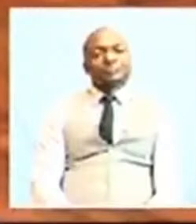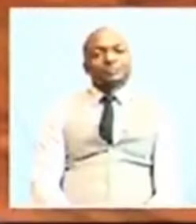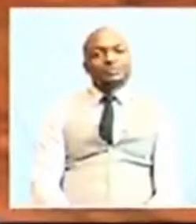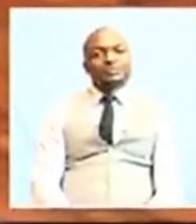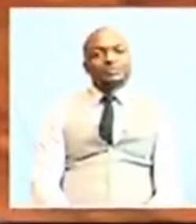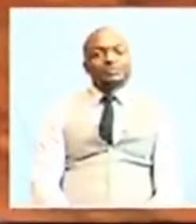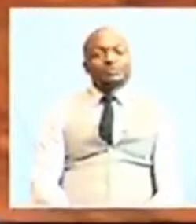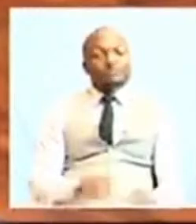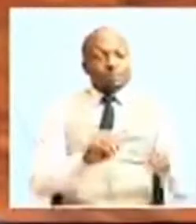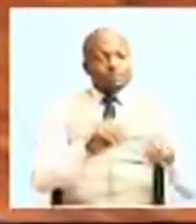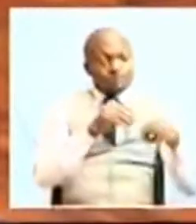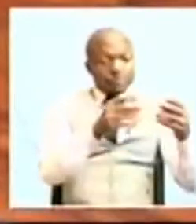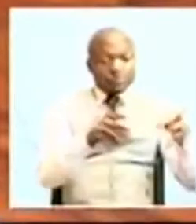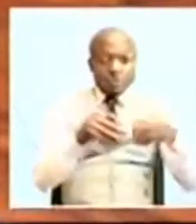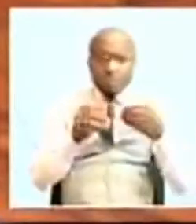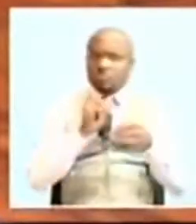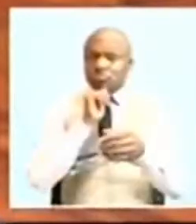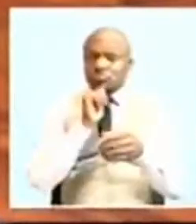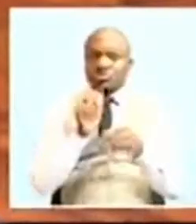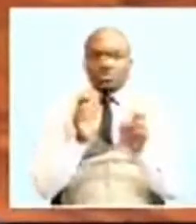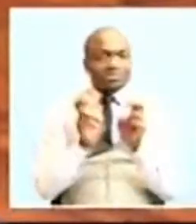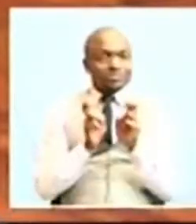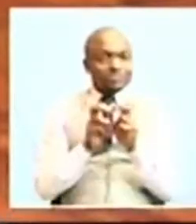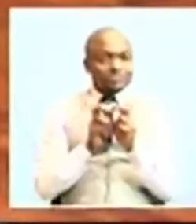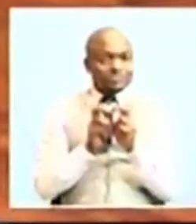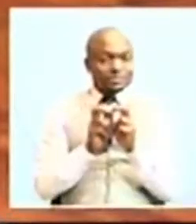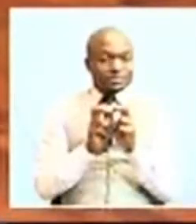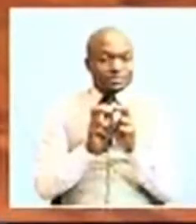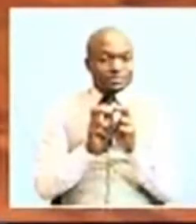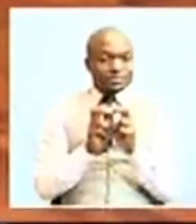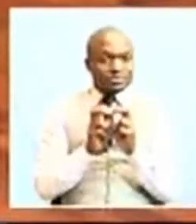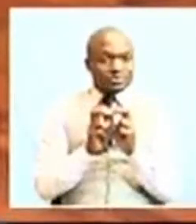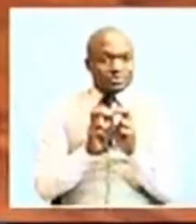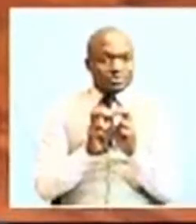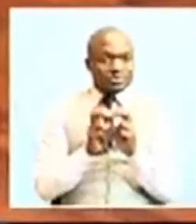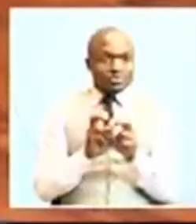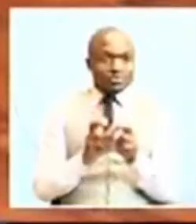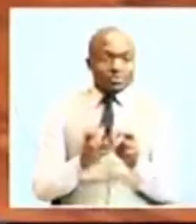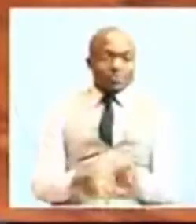So the allocations were not the contract. There's